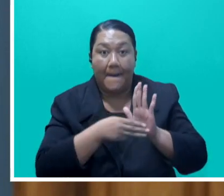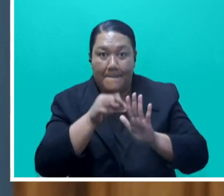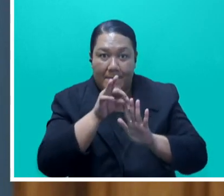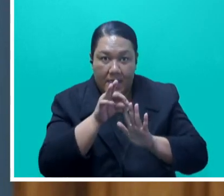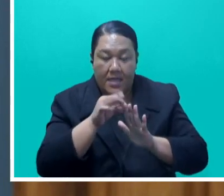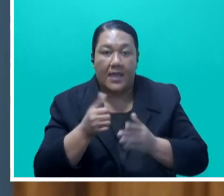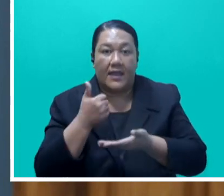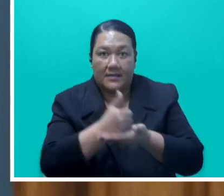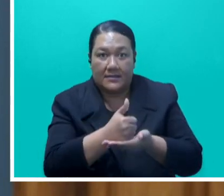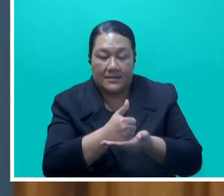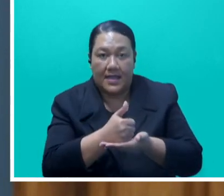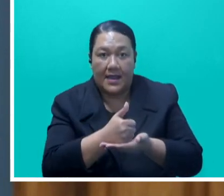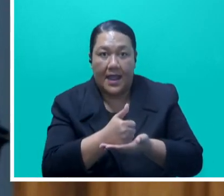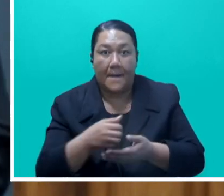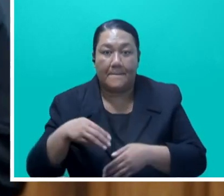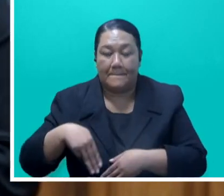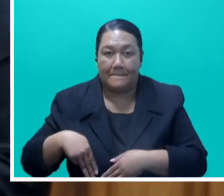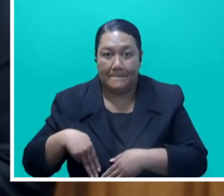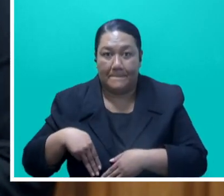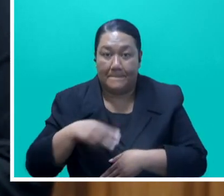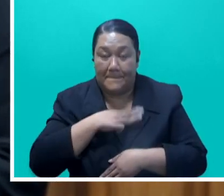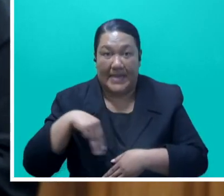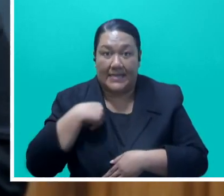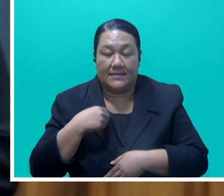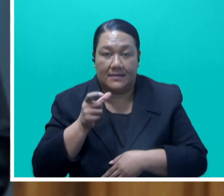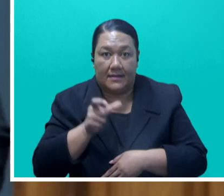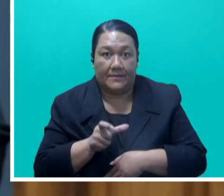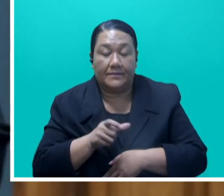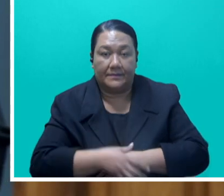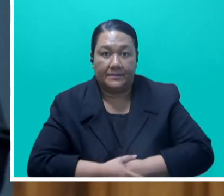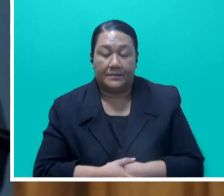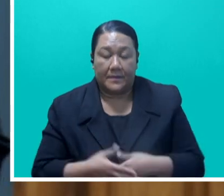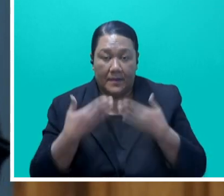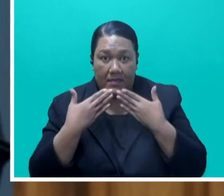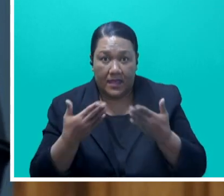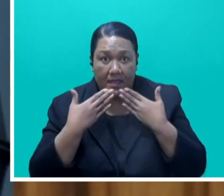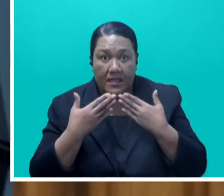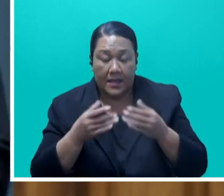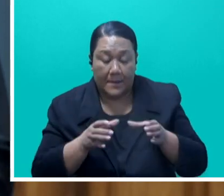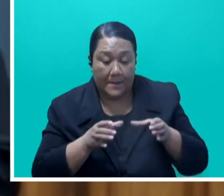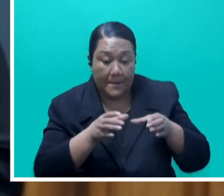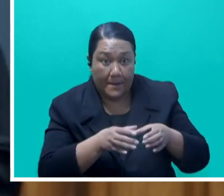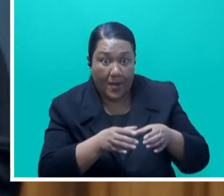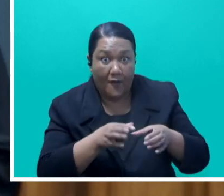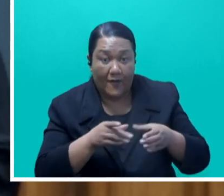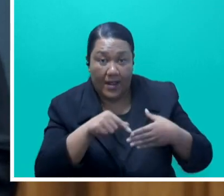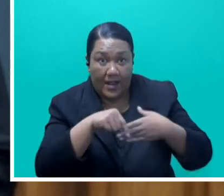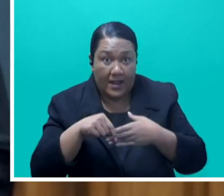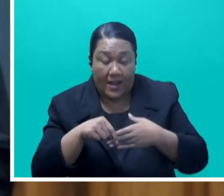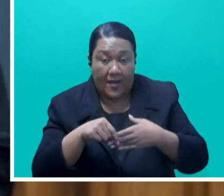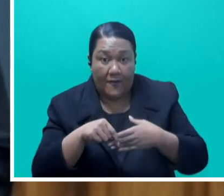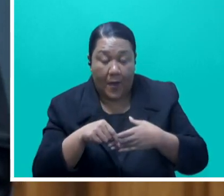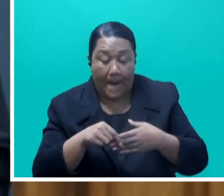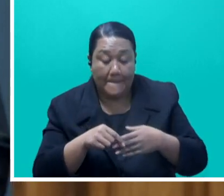Assistant Minister. Mr. Speaker, I would like to thank the party leader for the People's Alliance Party and our current Prime